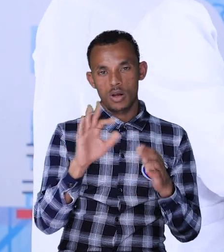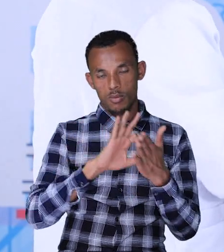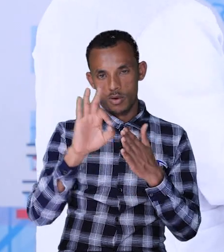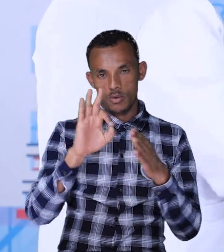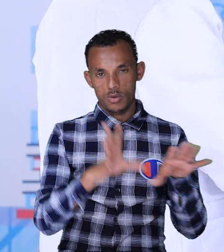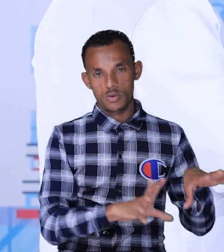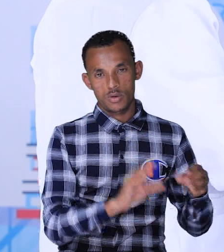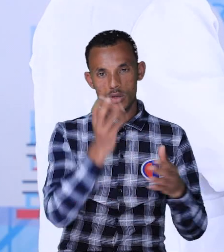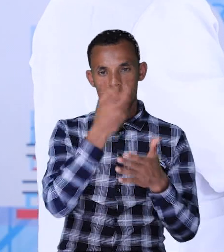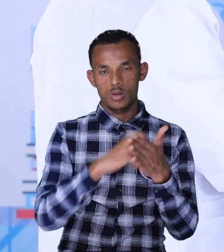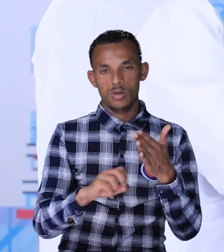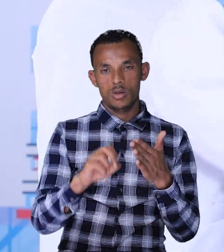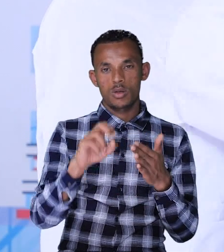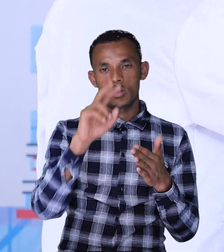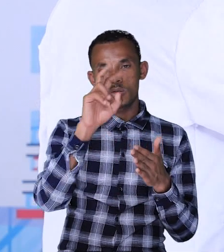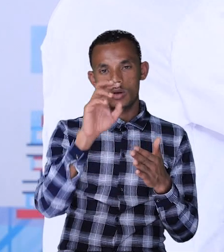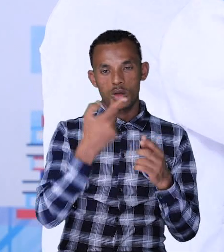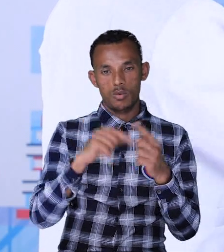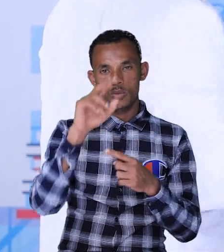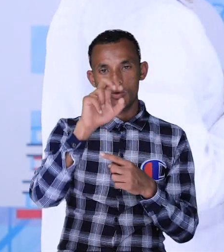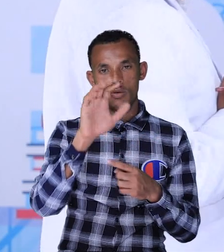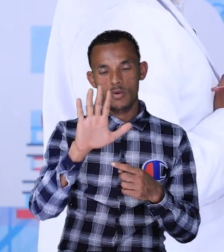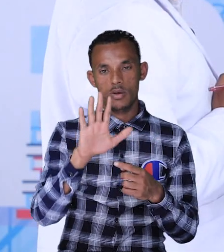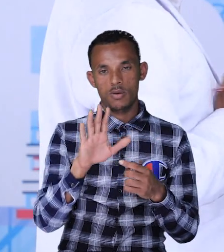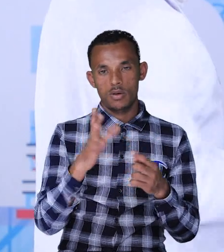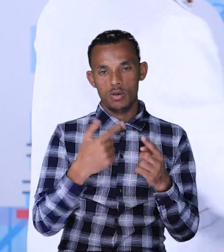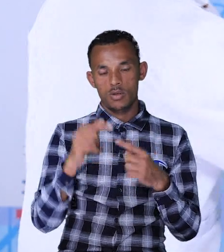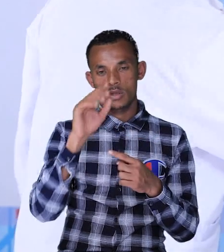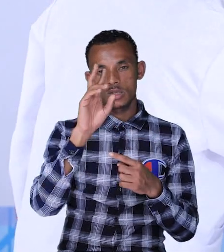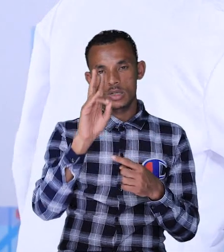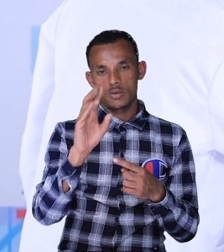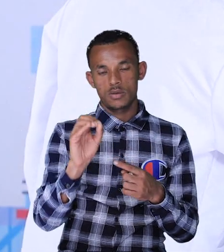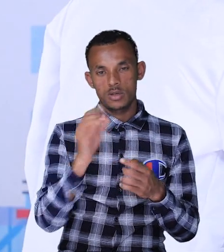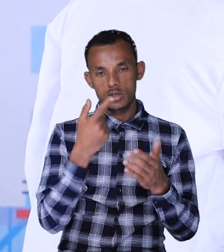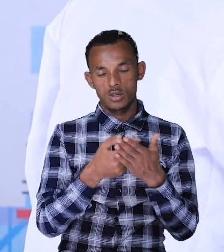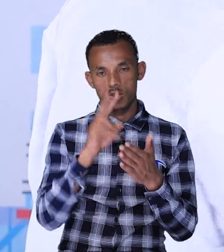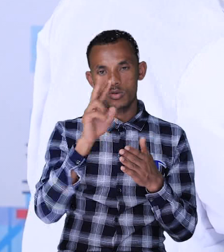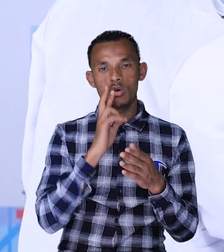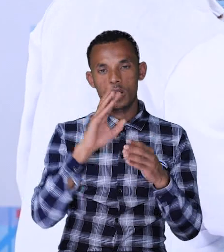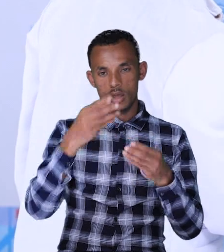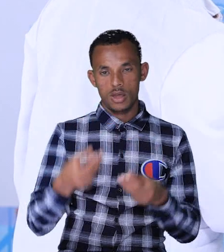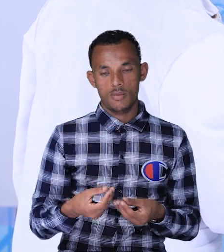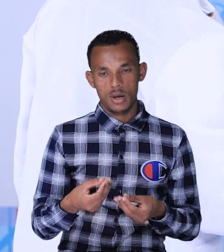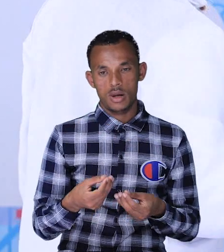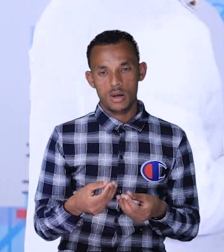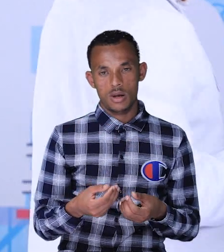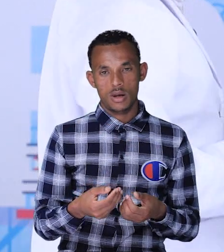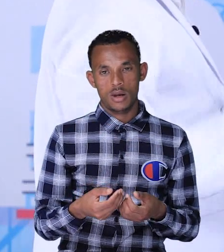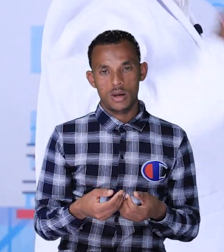students score a mark of 20, 25 to 17, so on. So these two are given. These two are